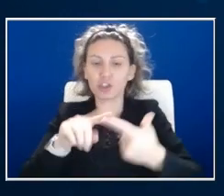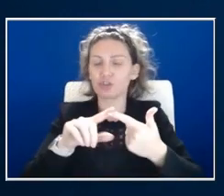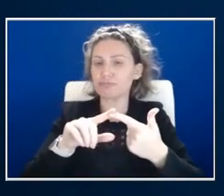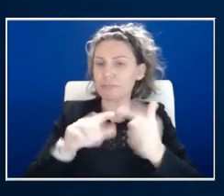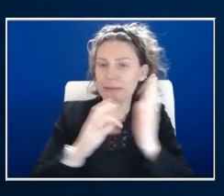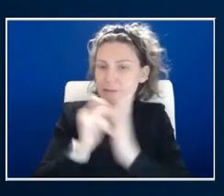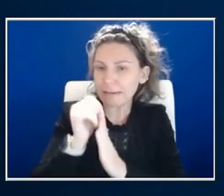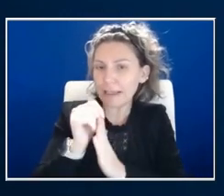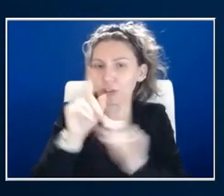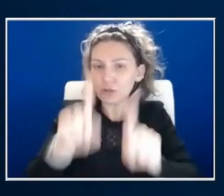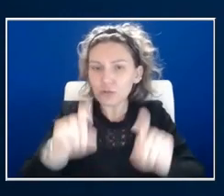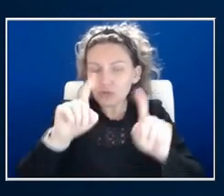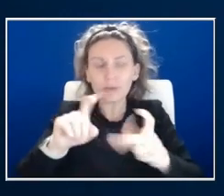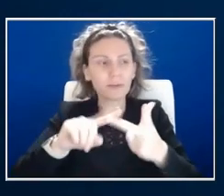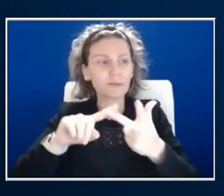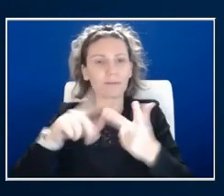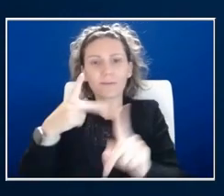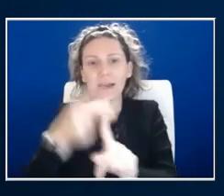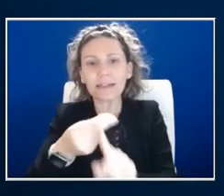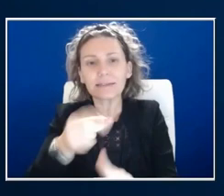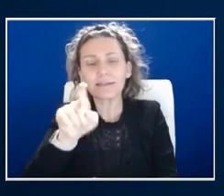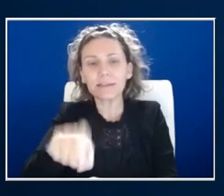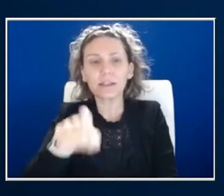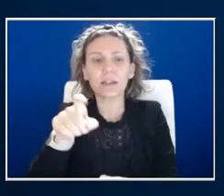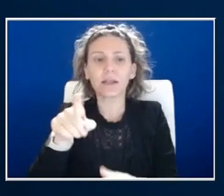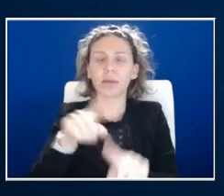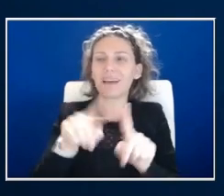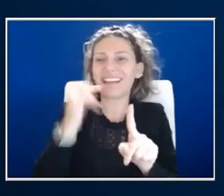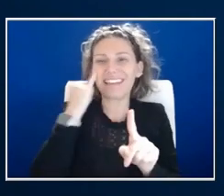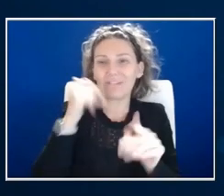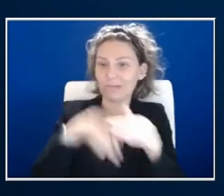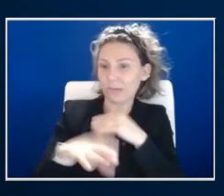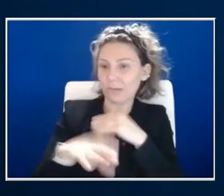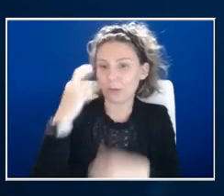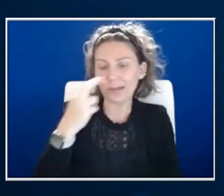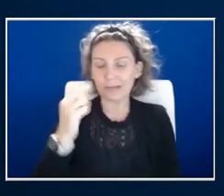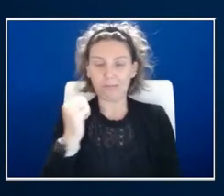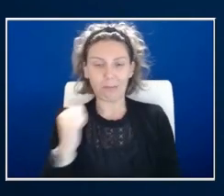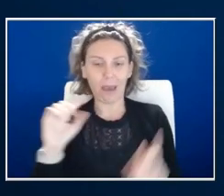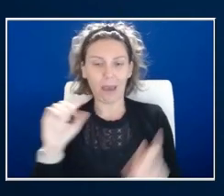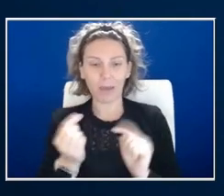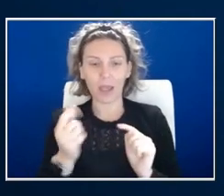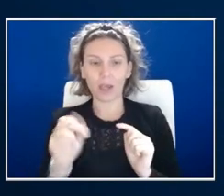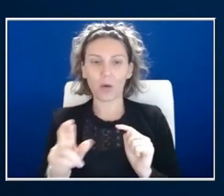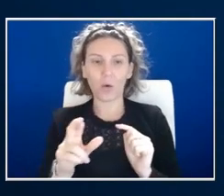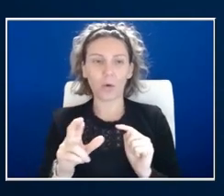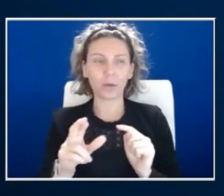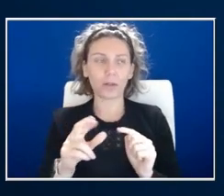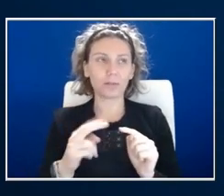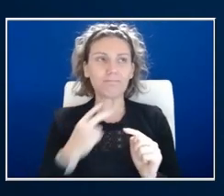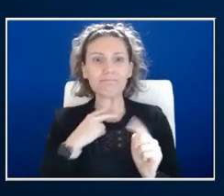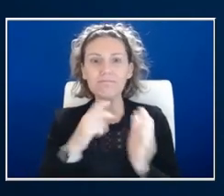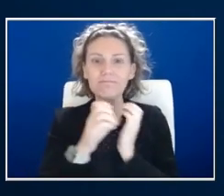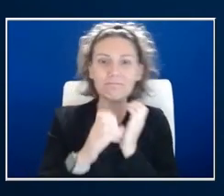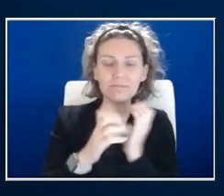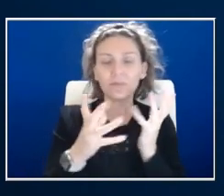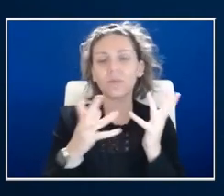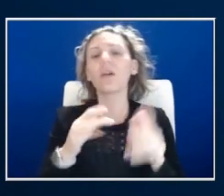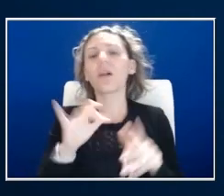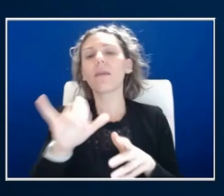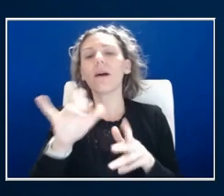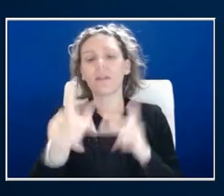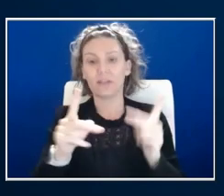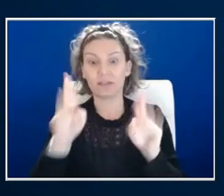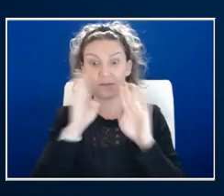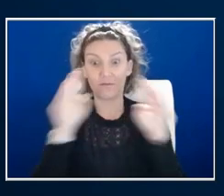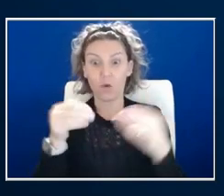need. Whereas if you come in for a reason, like back pain or constipation or something like that, that visit's going to be really focused on those